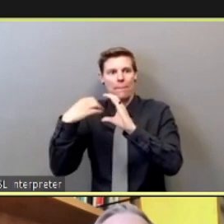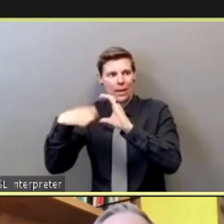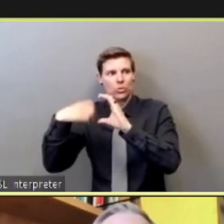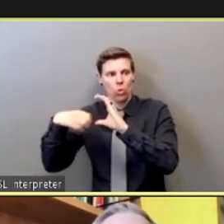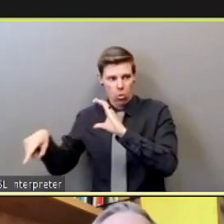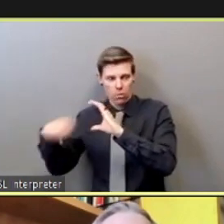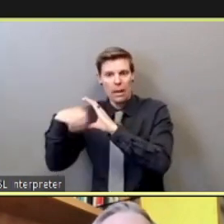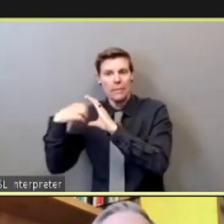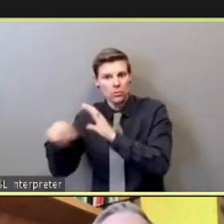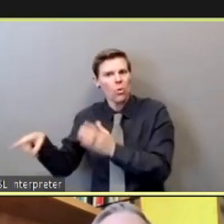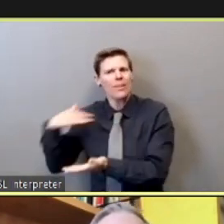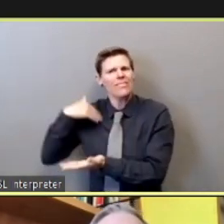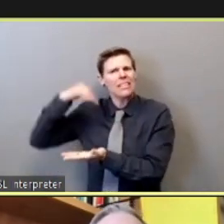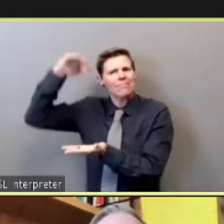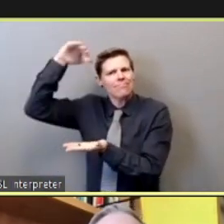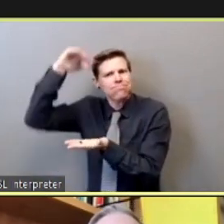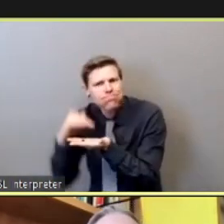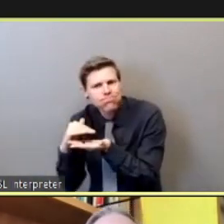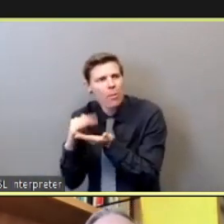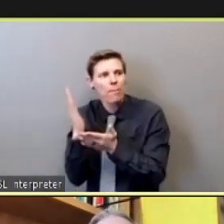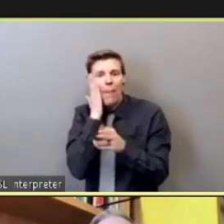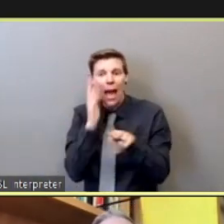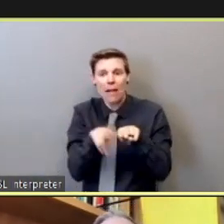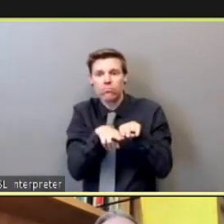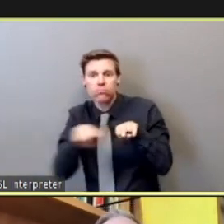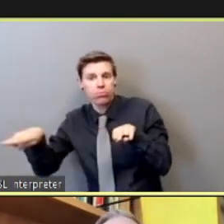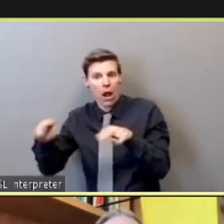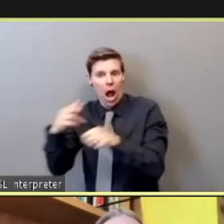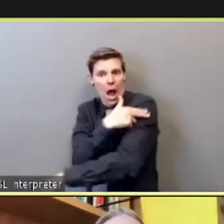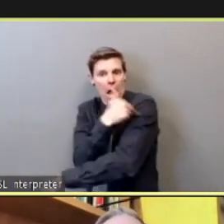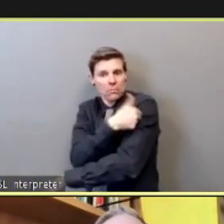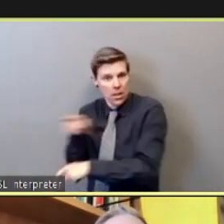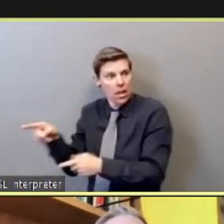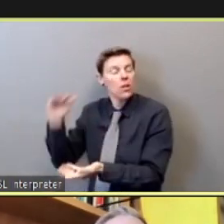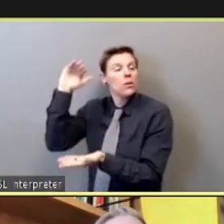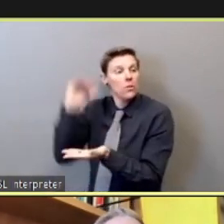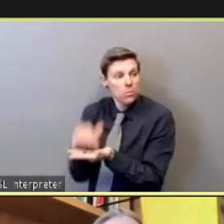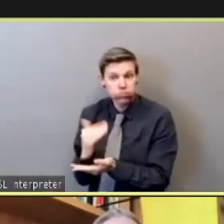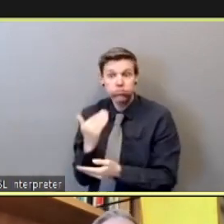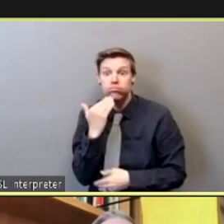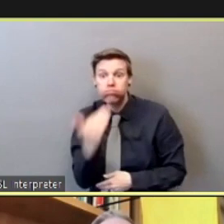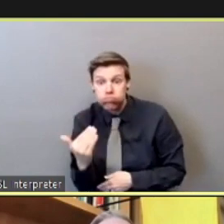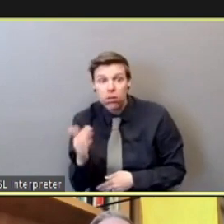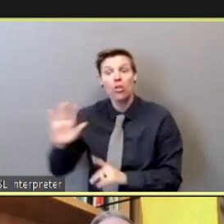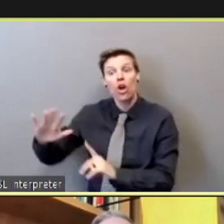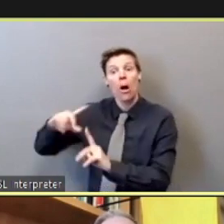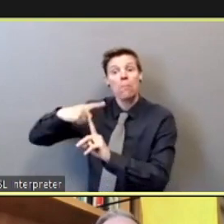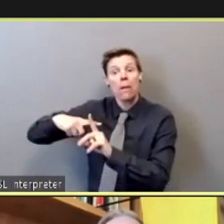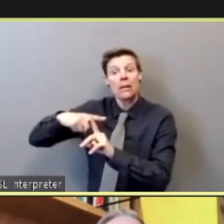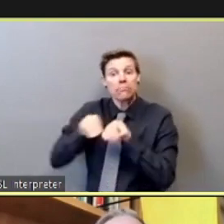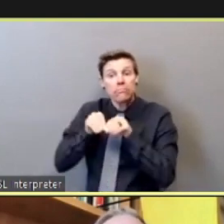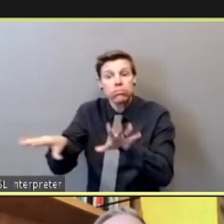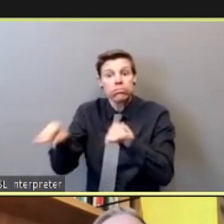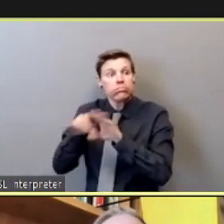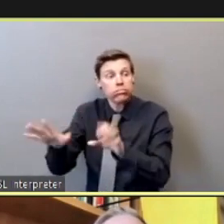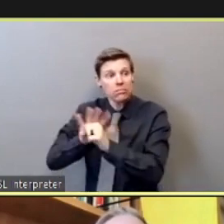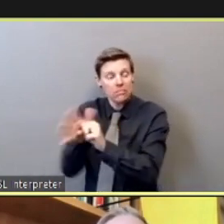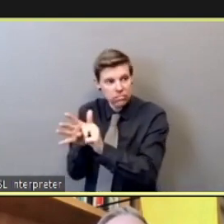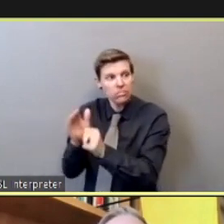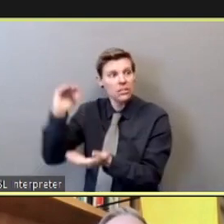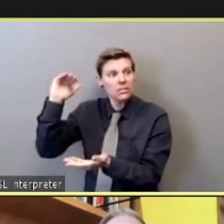since September right now. Their test positivity rate is 15%, 36 cases